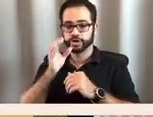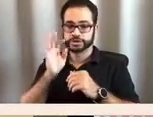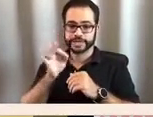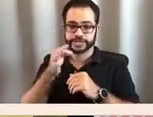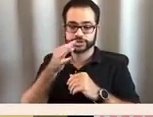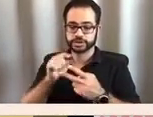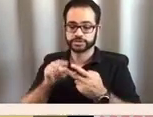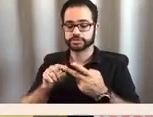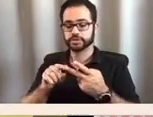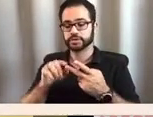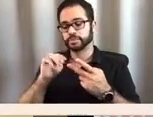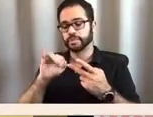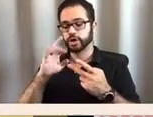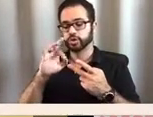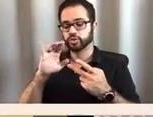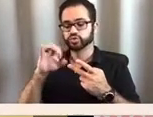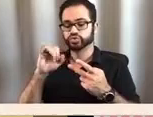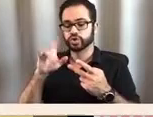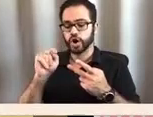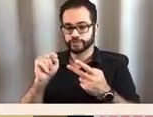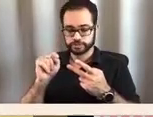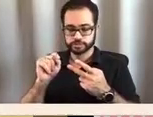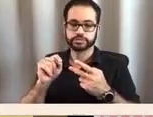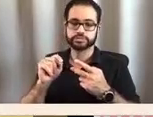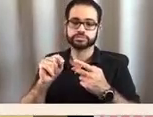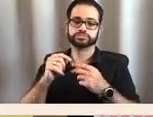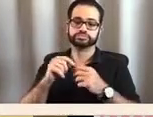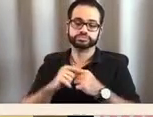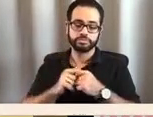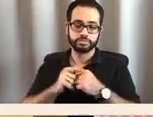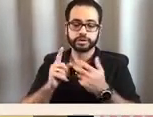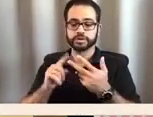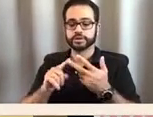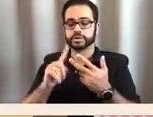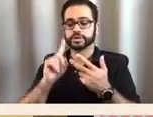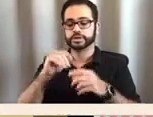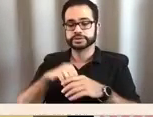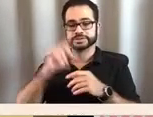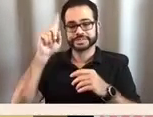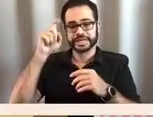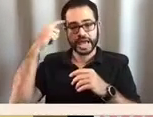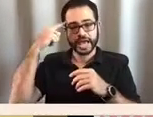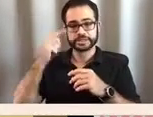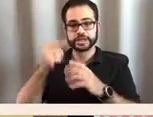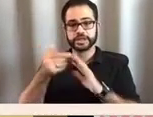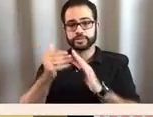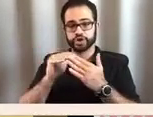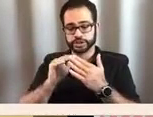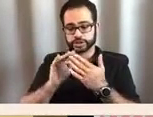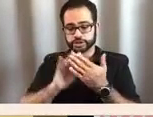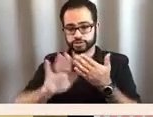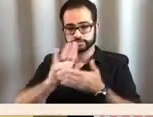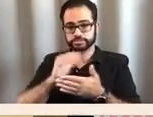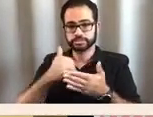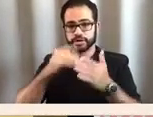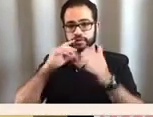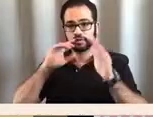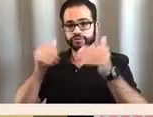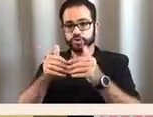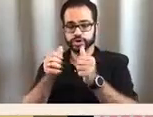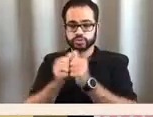Microsoft Productivity Suite. At Tallahassee Community College, there's a focus on